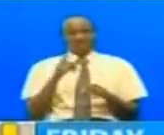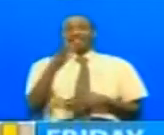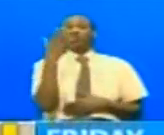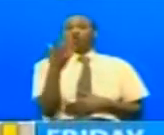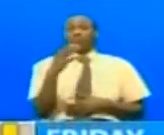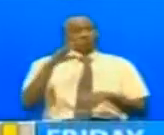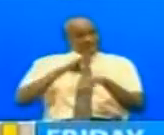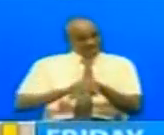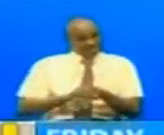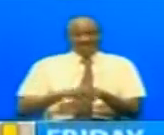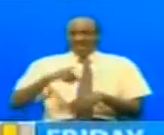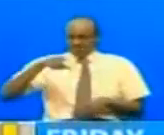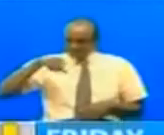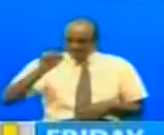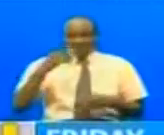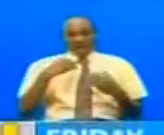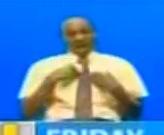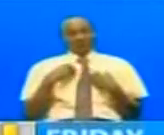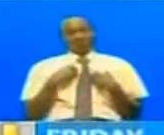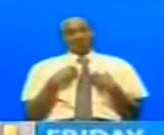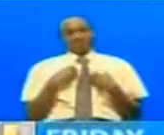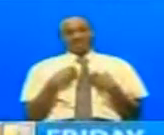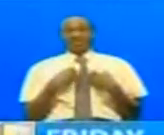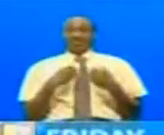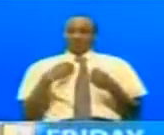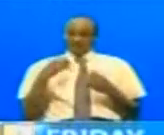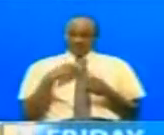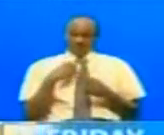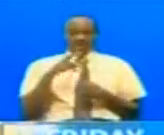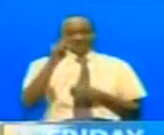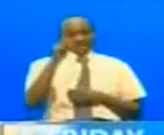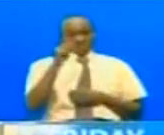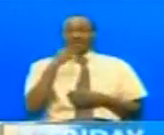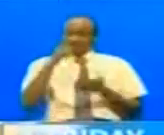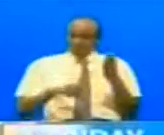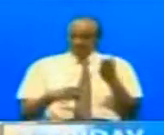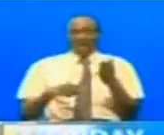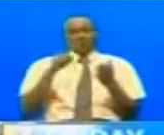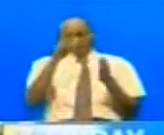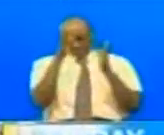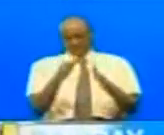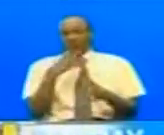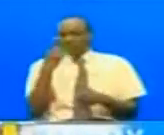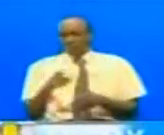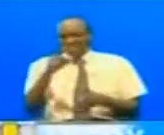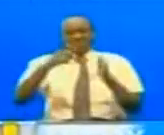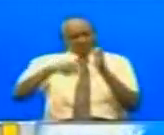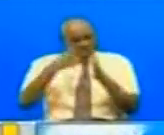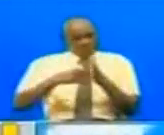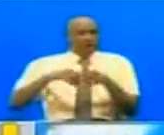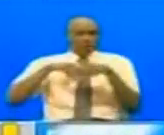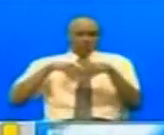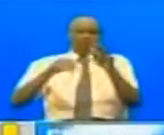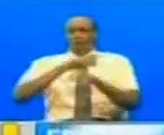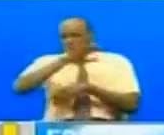KTN have Awiti Bolo's first correspondence with the Provincial Director of Public Health, Dr. Anissa Omar, saying that the factory had complied with